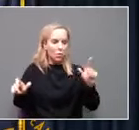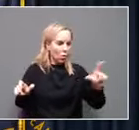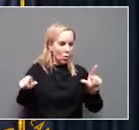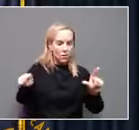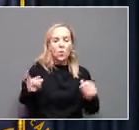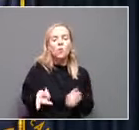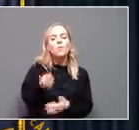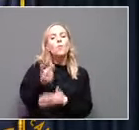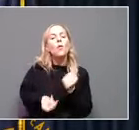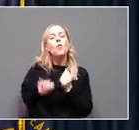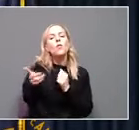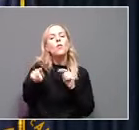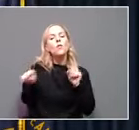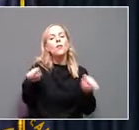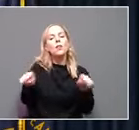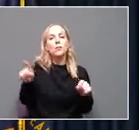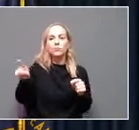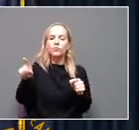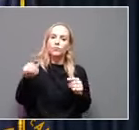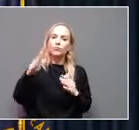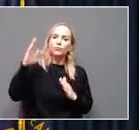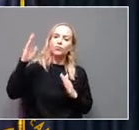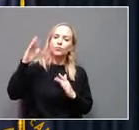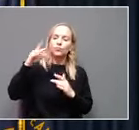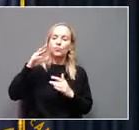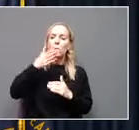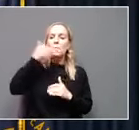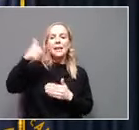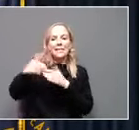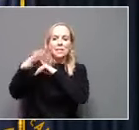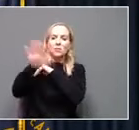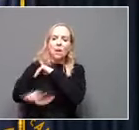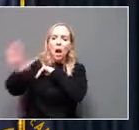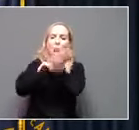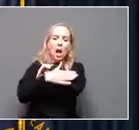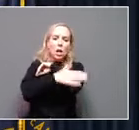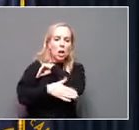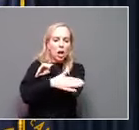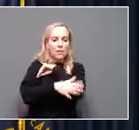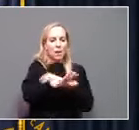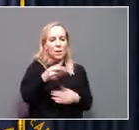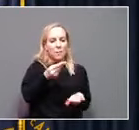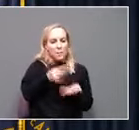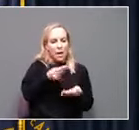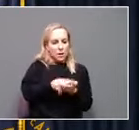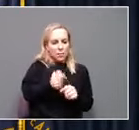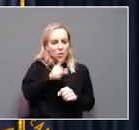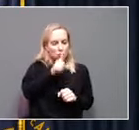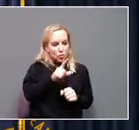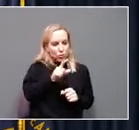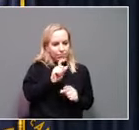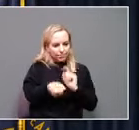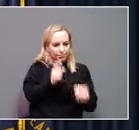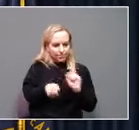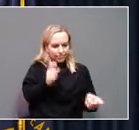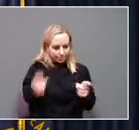some of the best in the entire country at getting those dollars out, with Louisville being ranked number 1